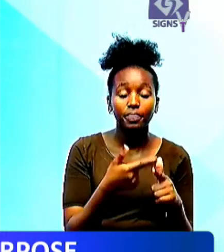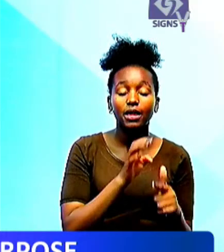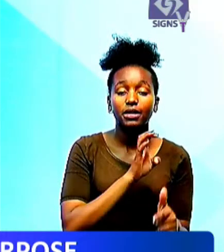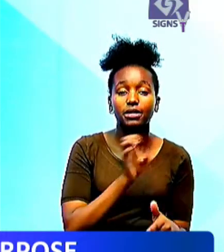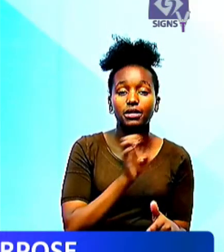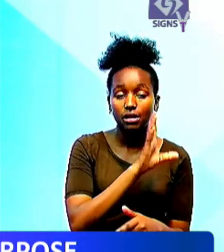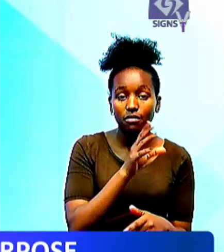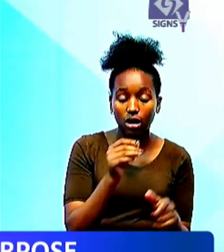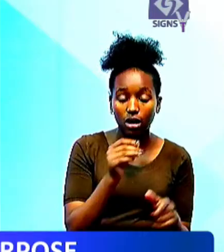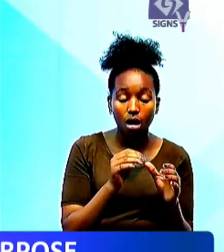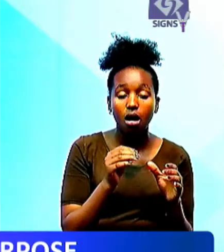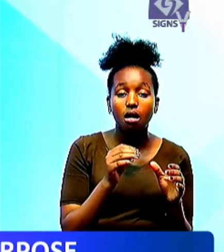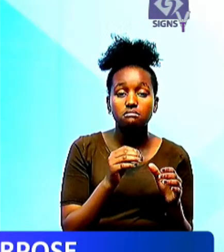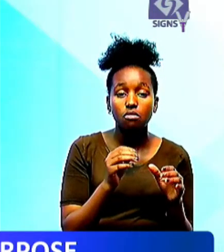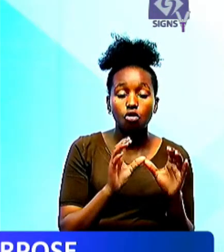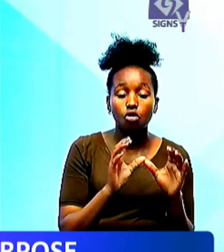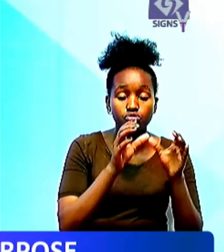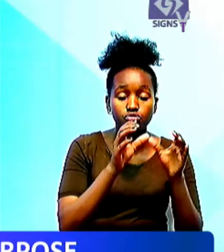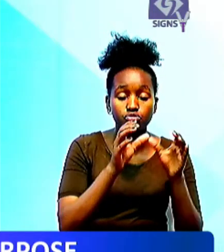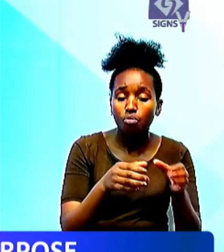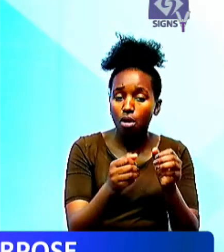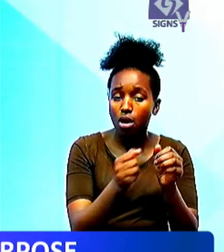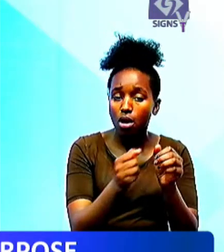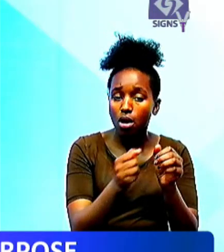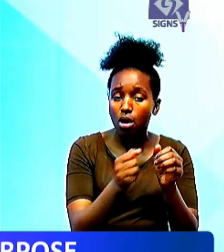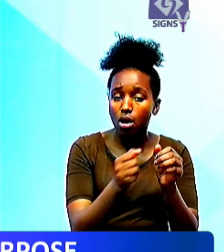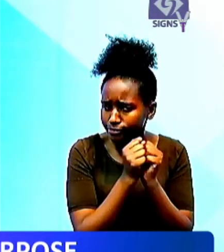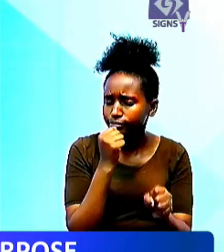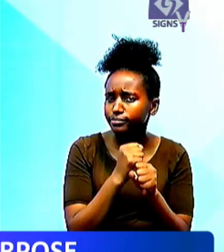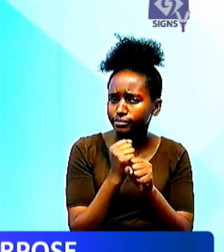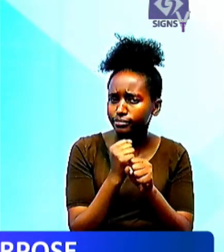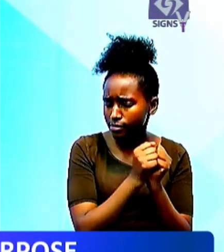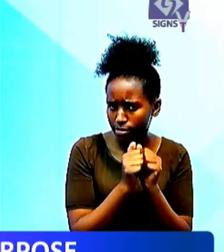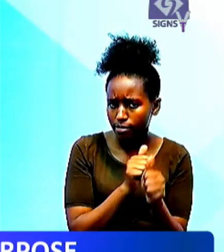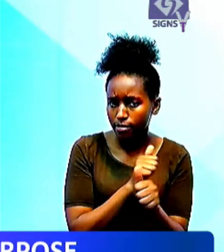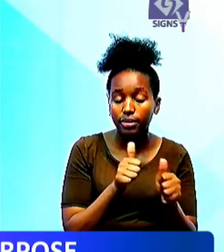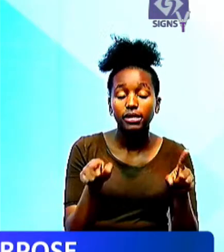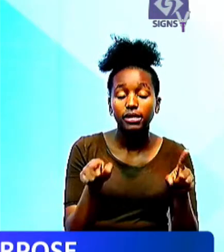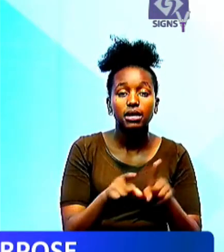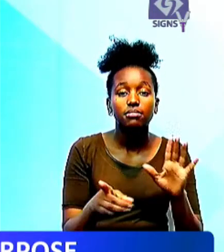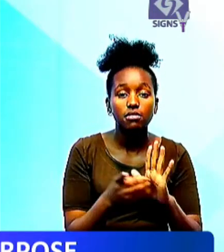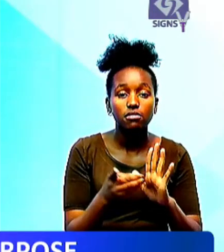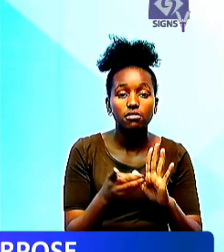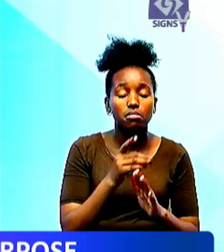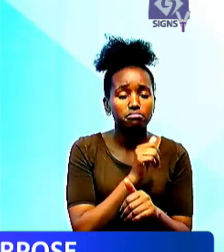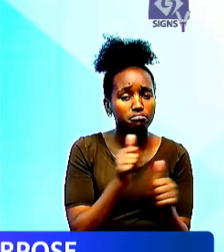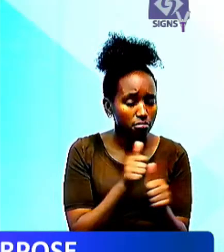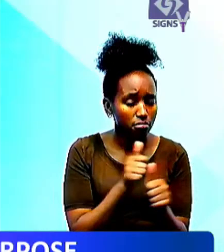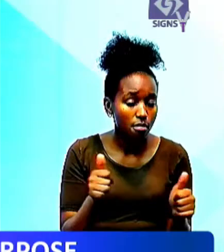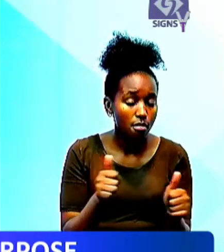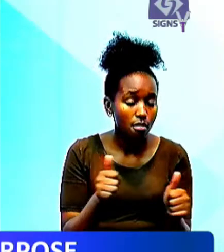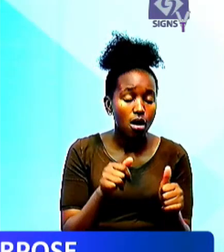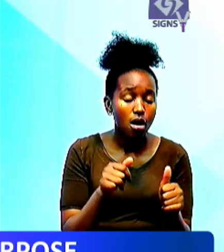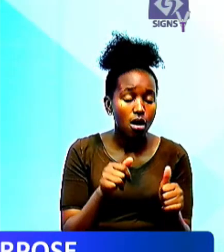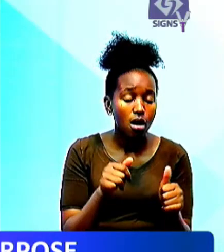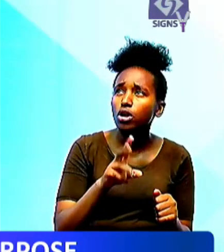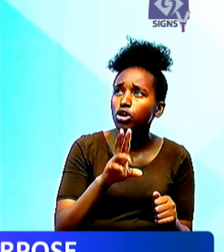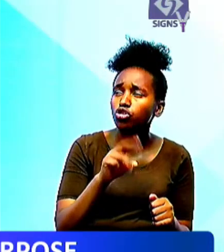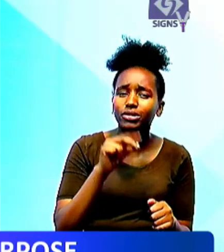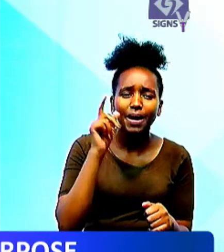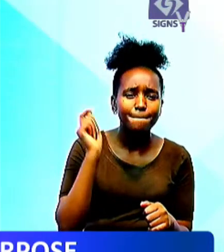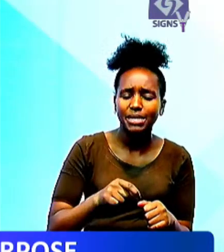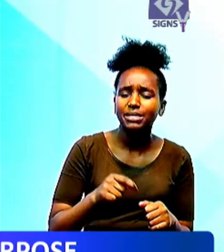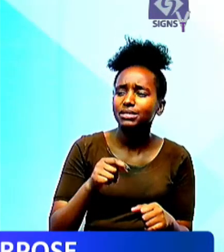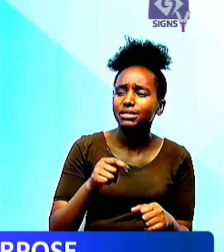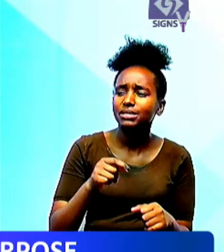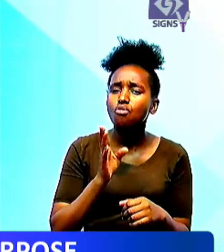African can collaborate and like invest in our infrastructure? Have funds like pension, which are